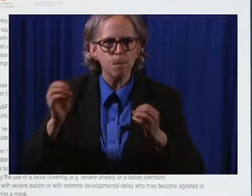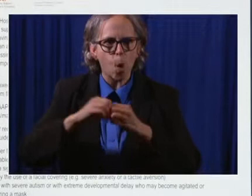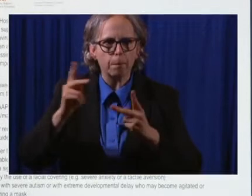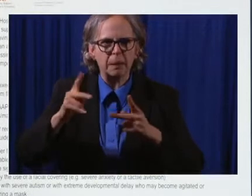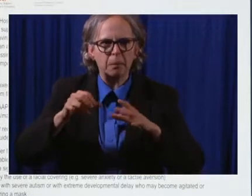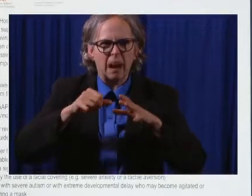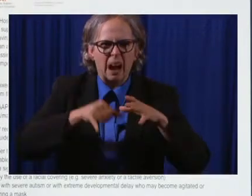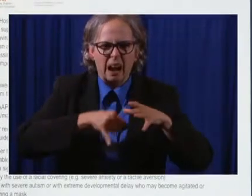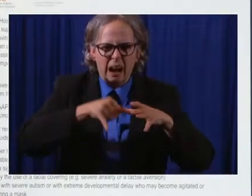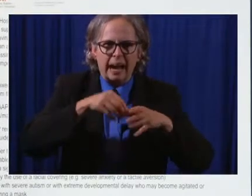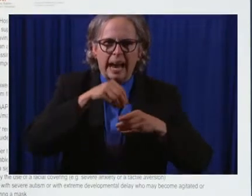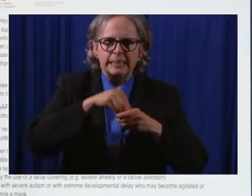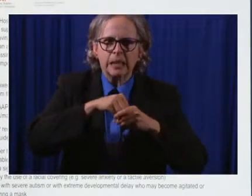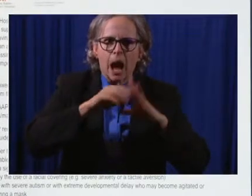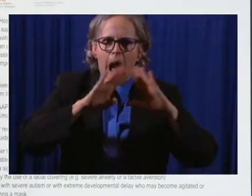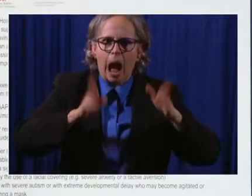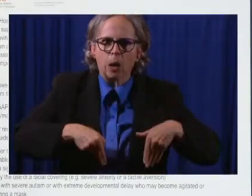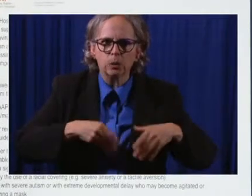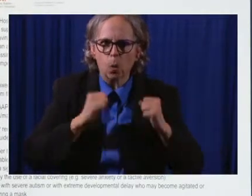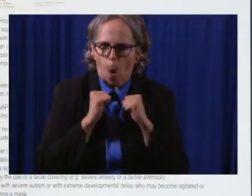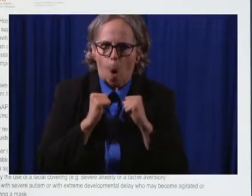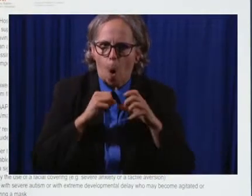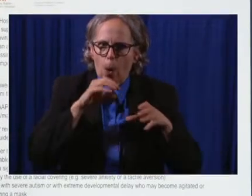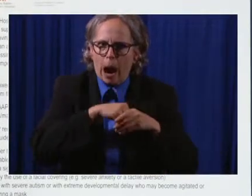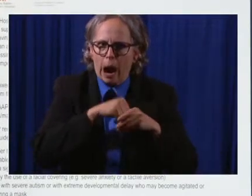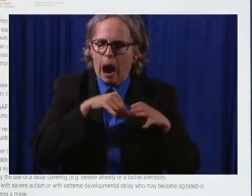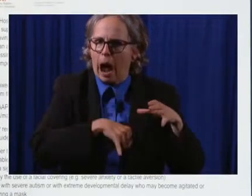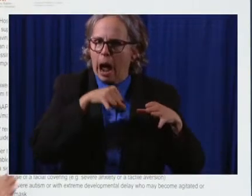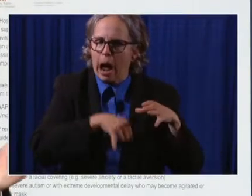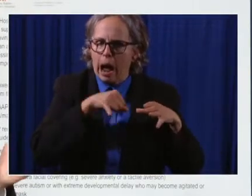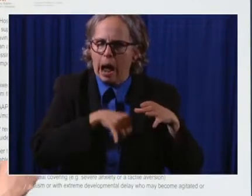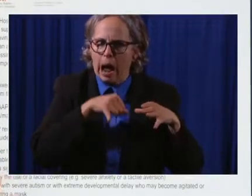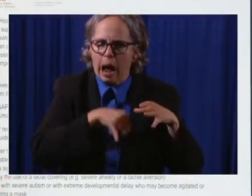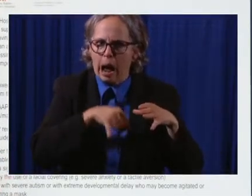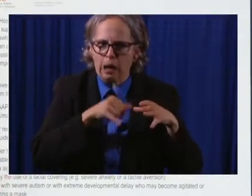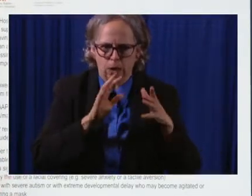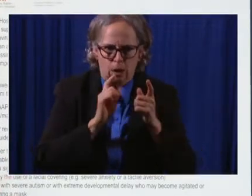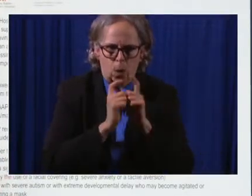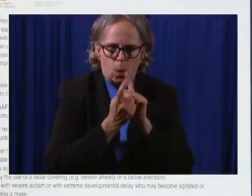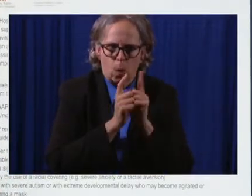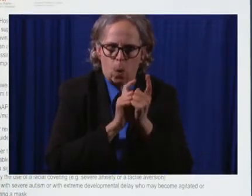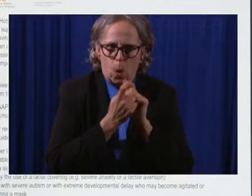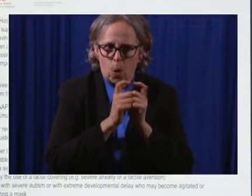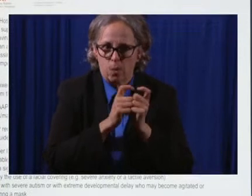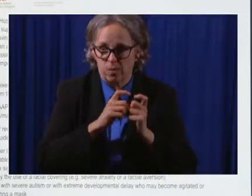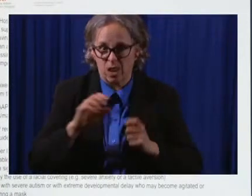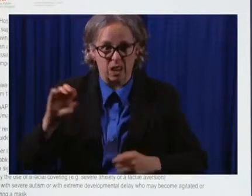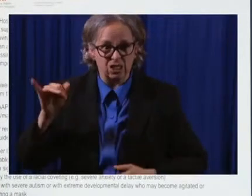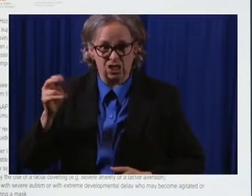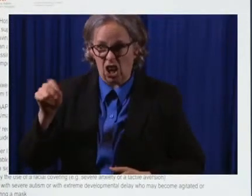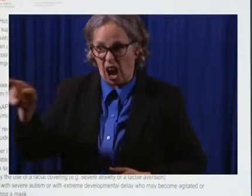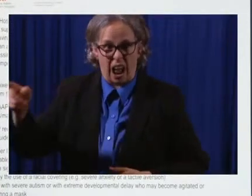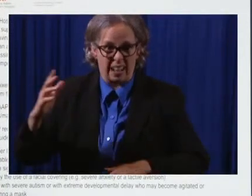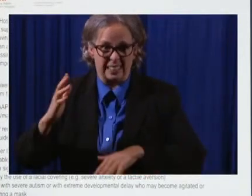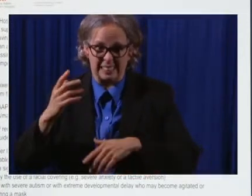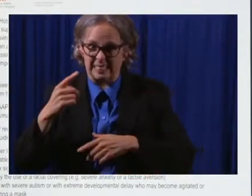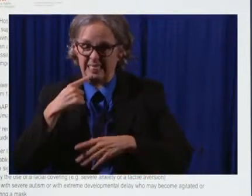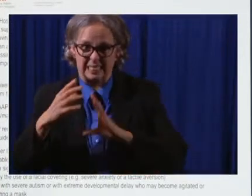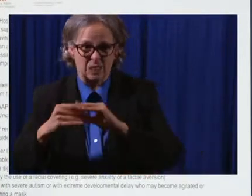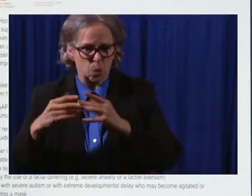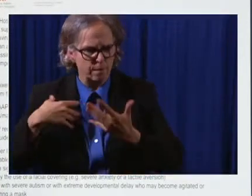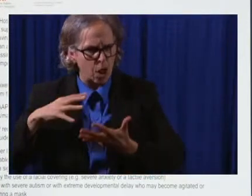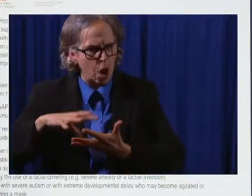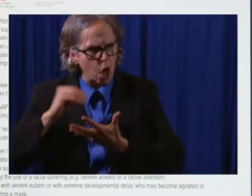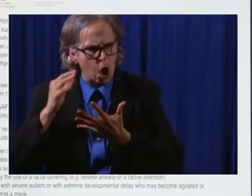COVID. You have people moving back inside. One of the things, John talked about how much we've learned in the last 4 or 5 months. One of the things we've learned